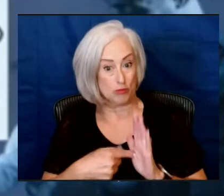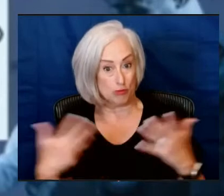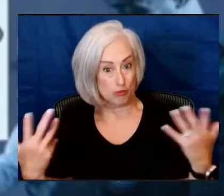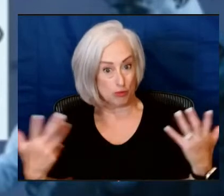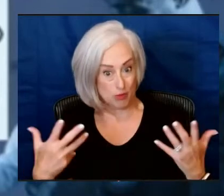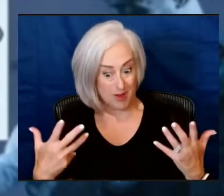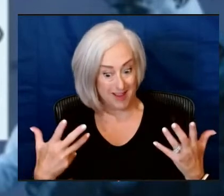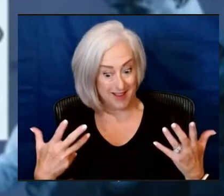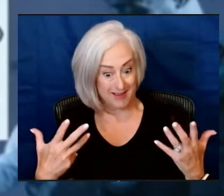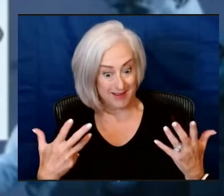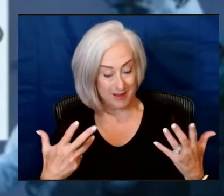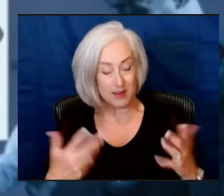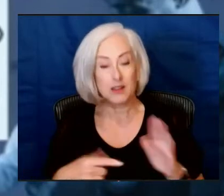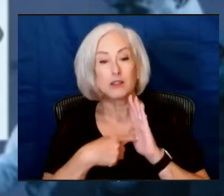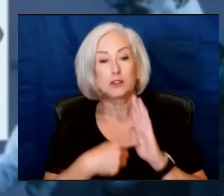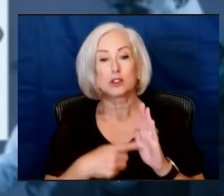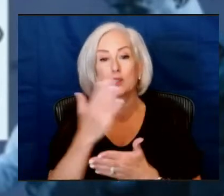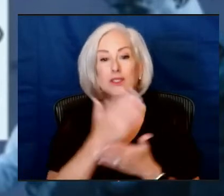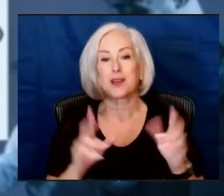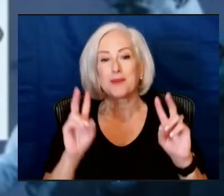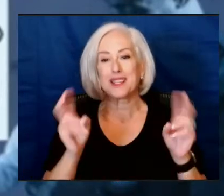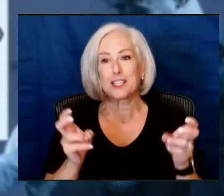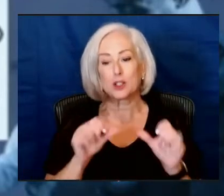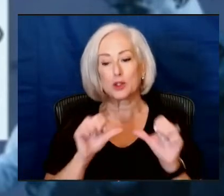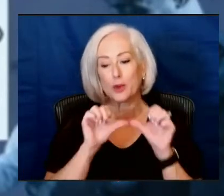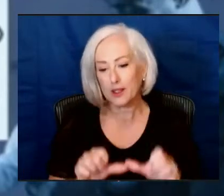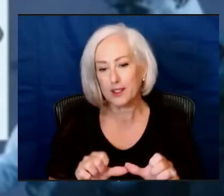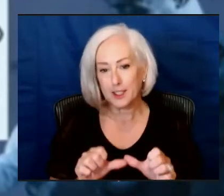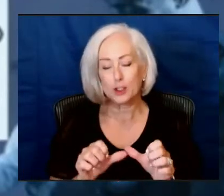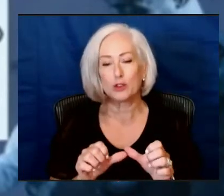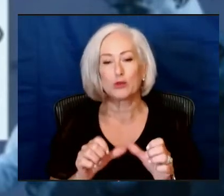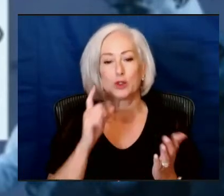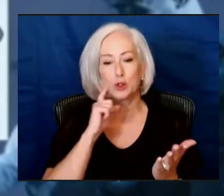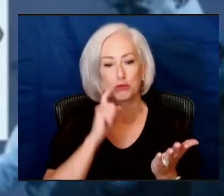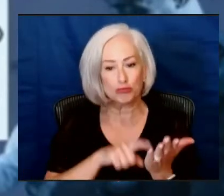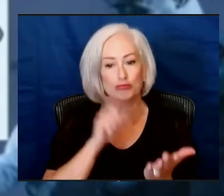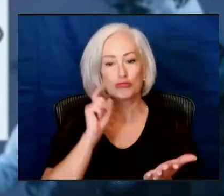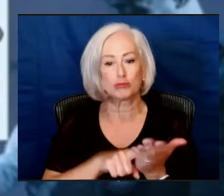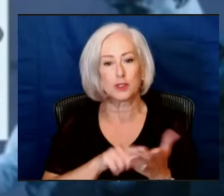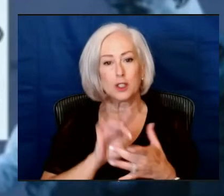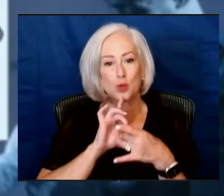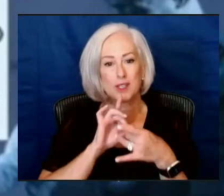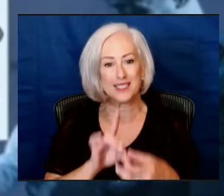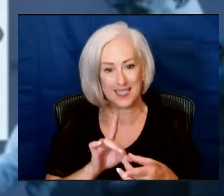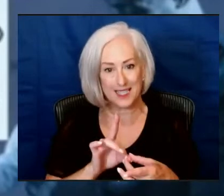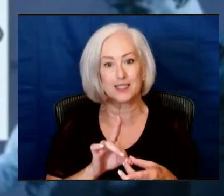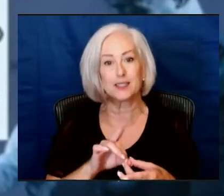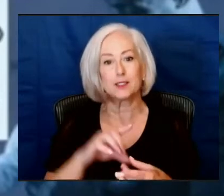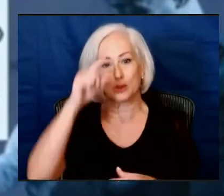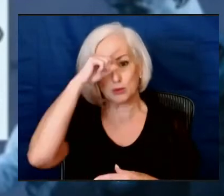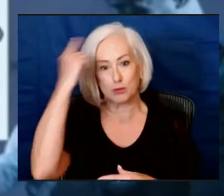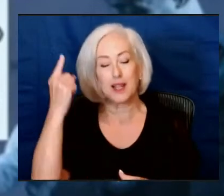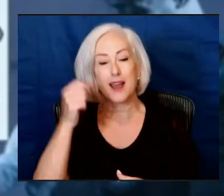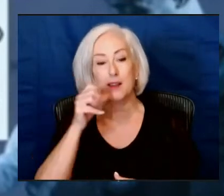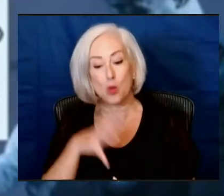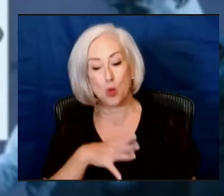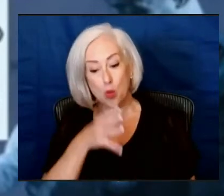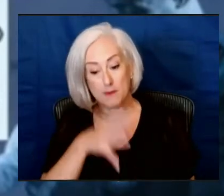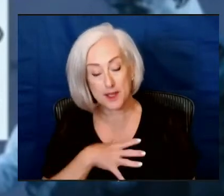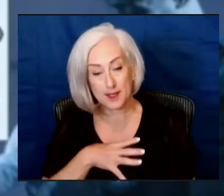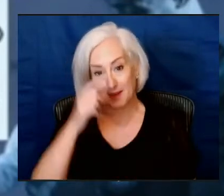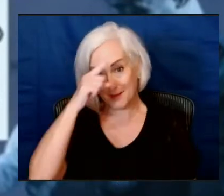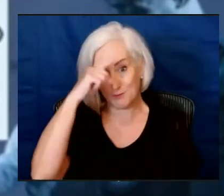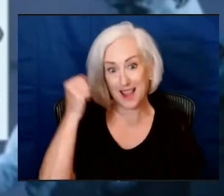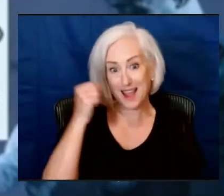that we continue to hear as it relates to Black girls and Black women and their receipt of health care, is